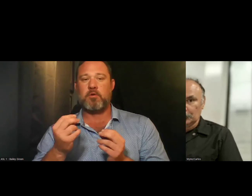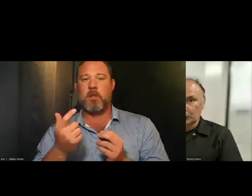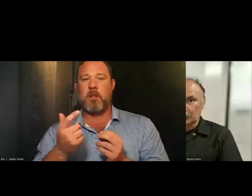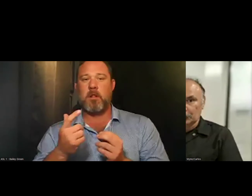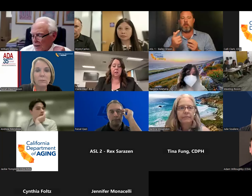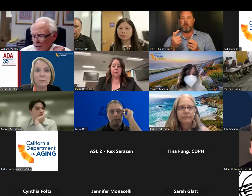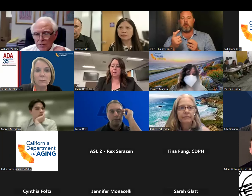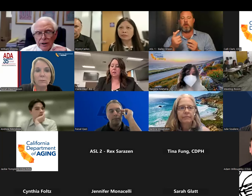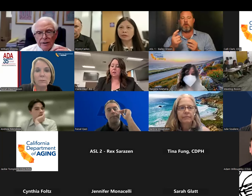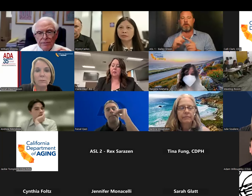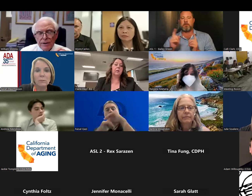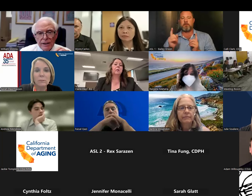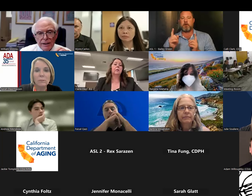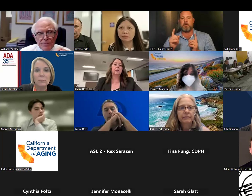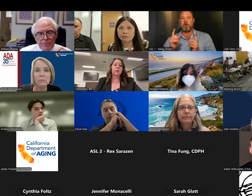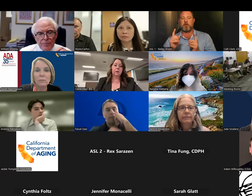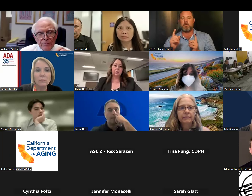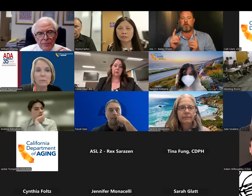unusual. I really want to